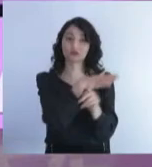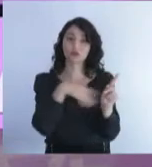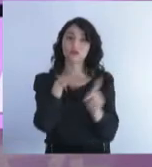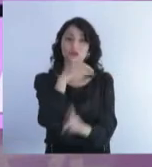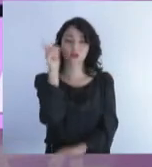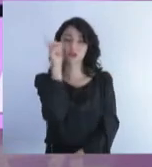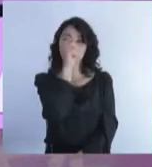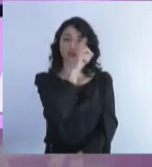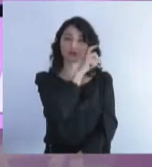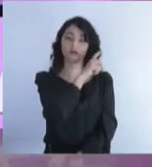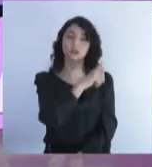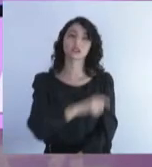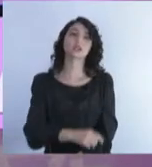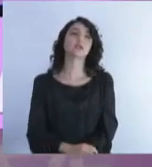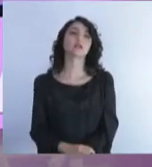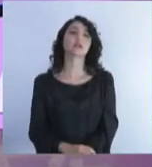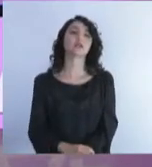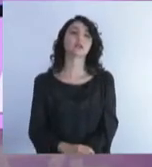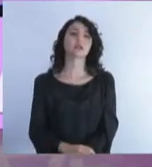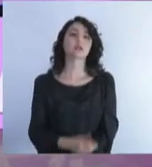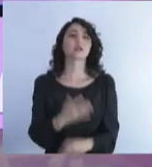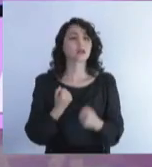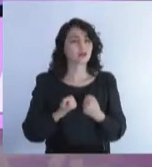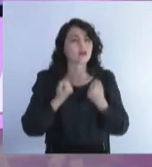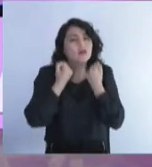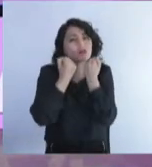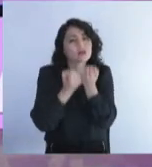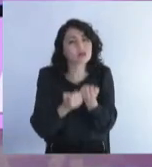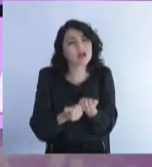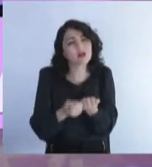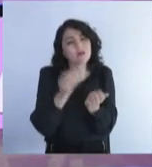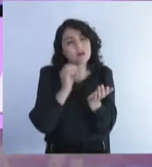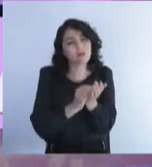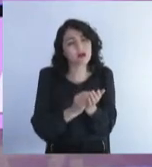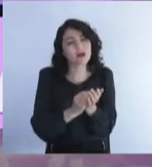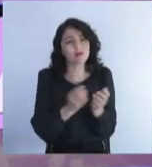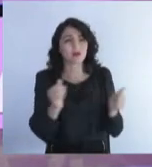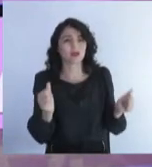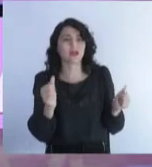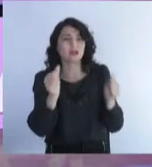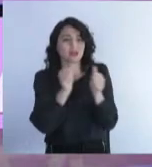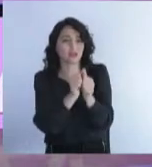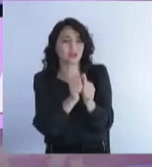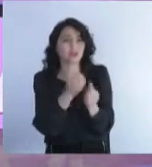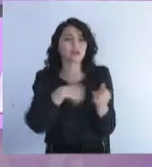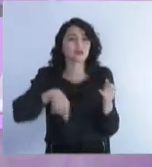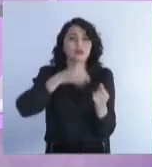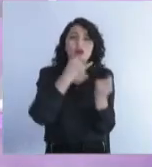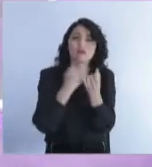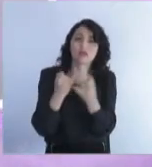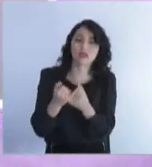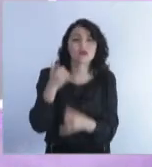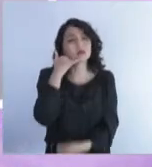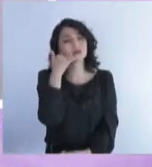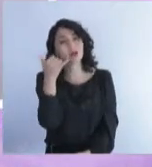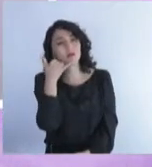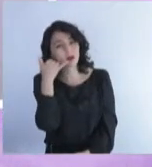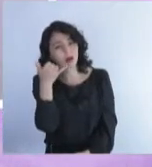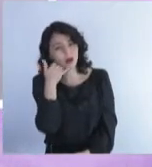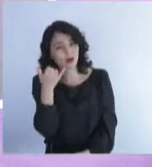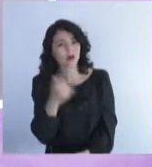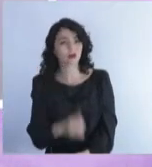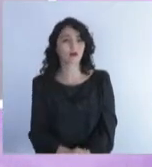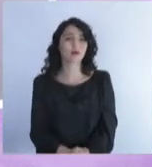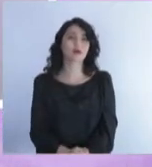this difficult situation is to make more effort, to reach out to our friends more, to call them,